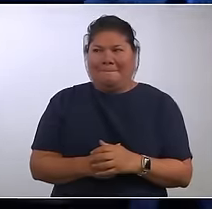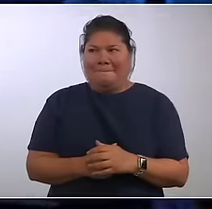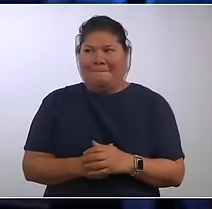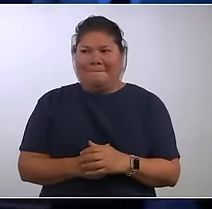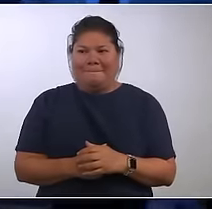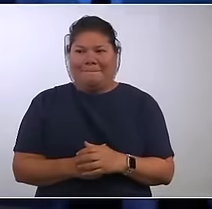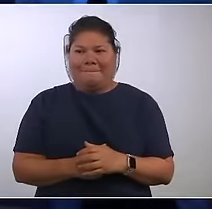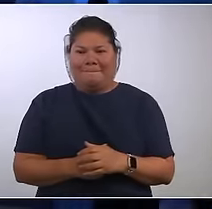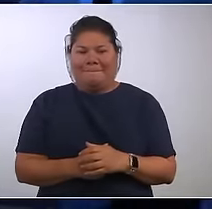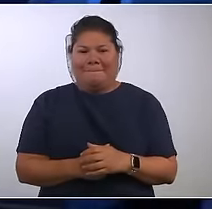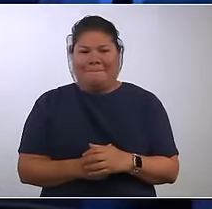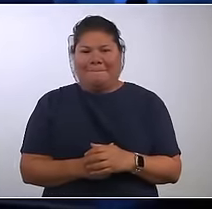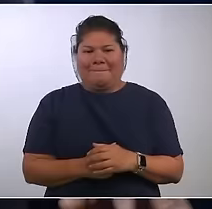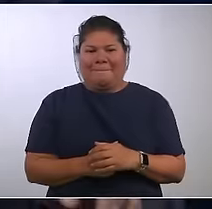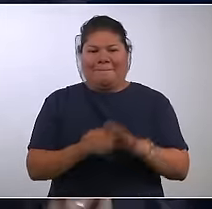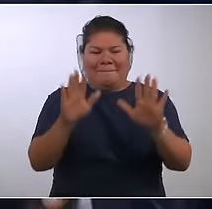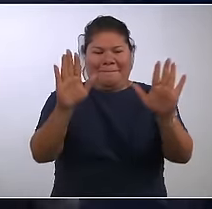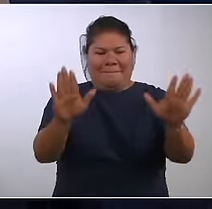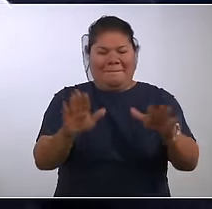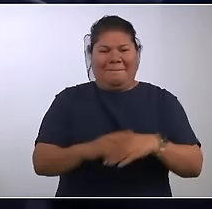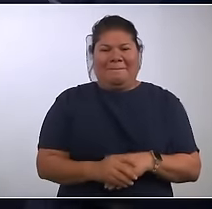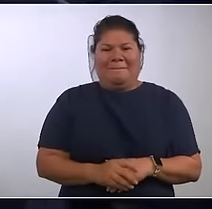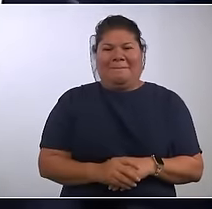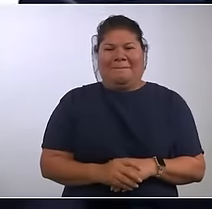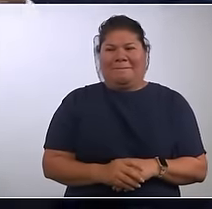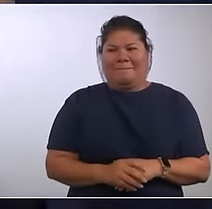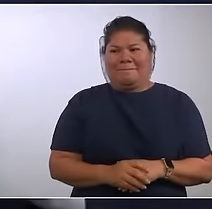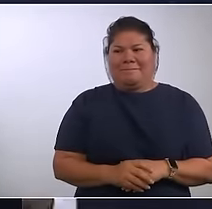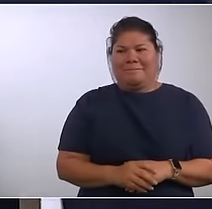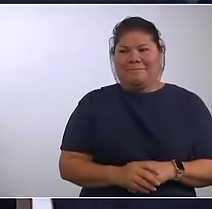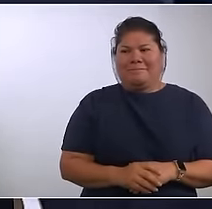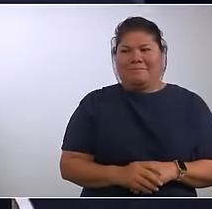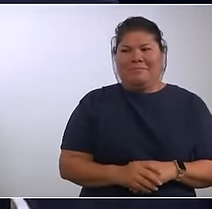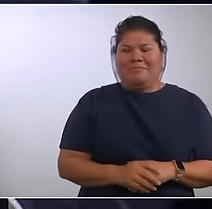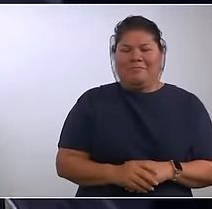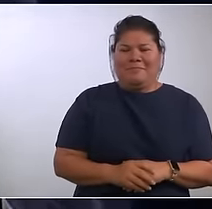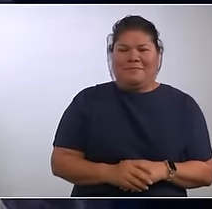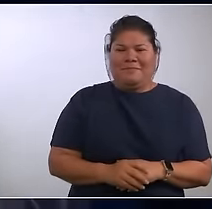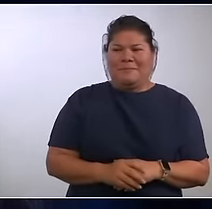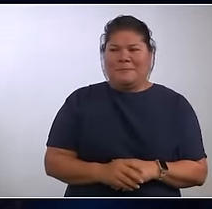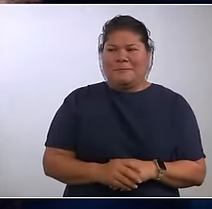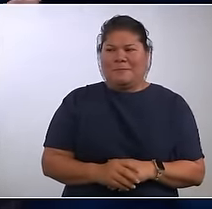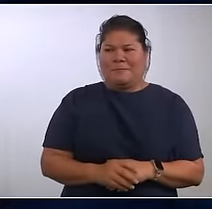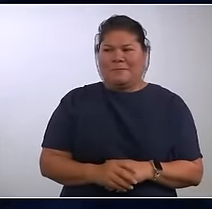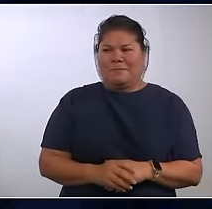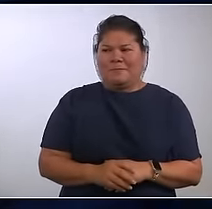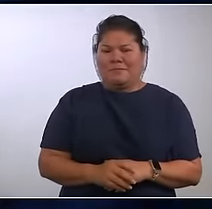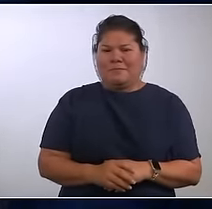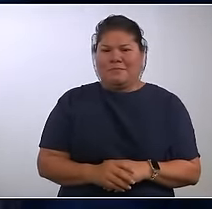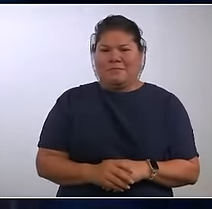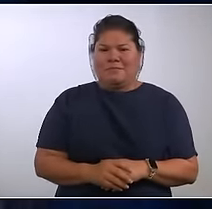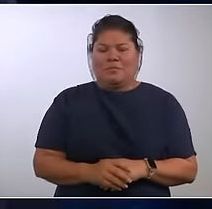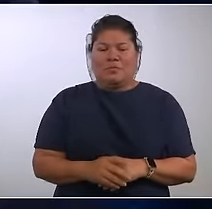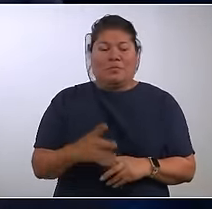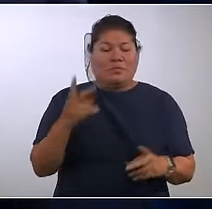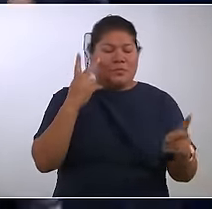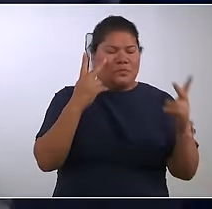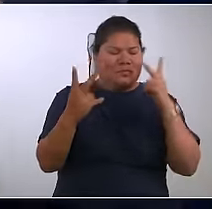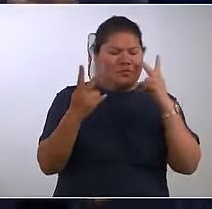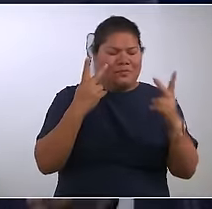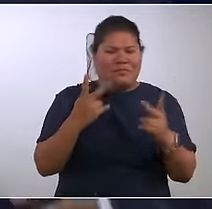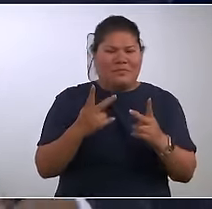You may be seated. Puede tomar su lugar. Estamos viendo